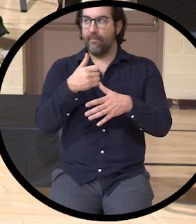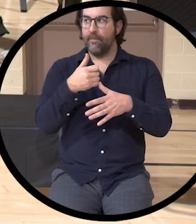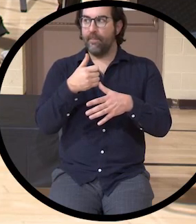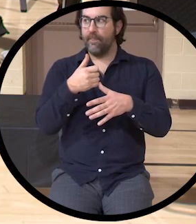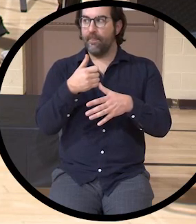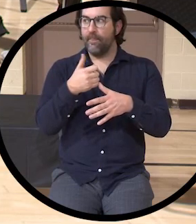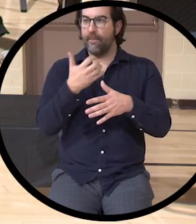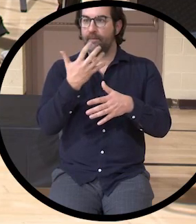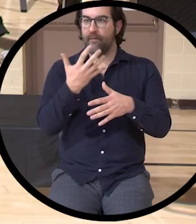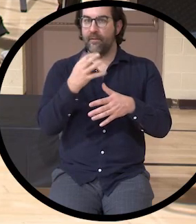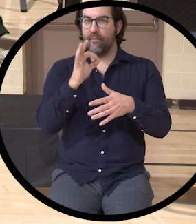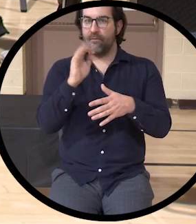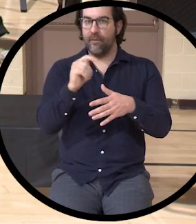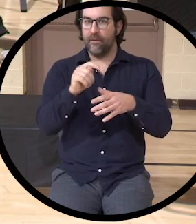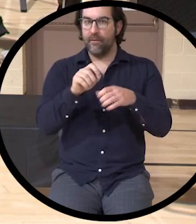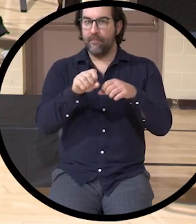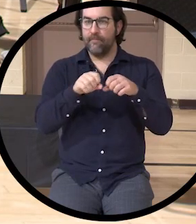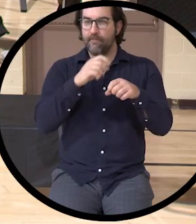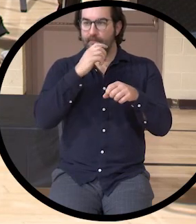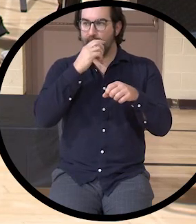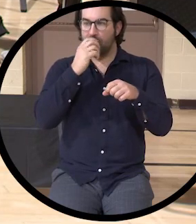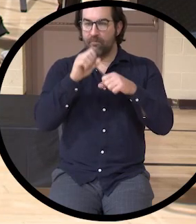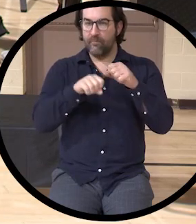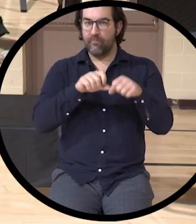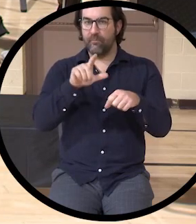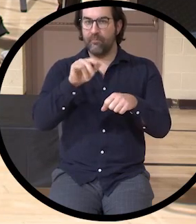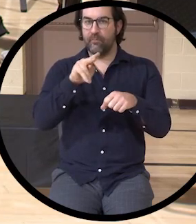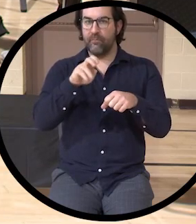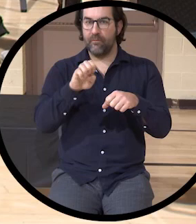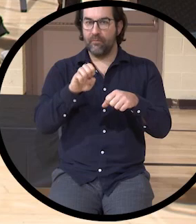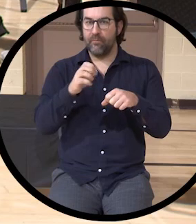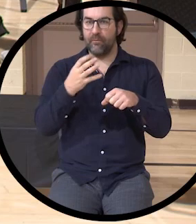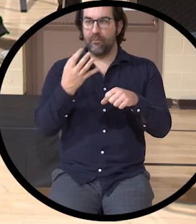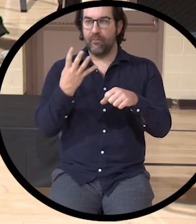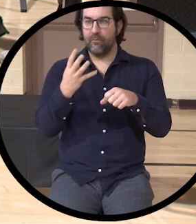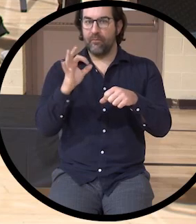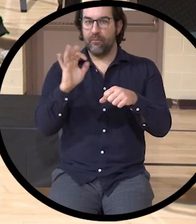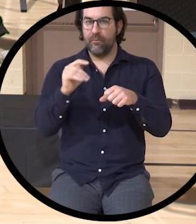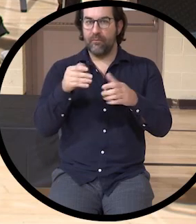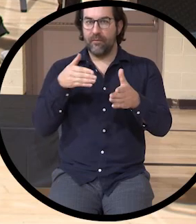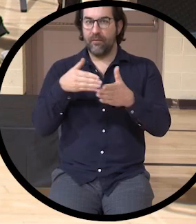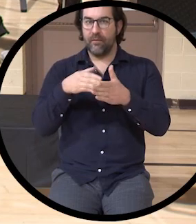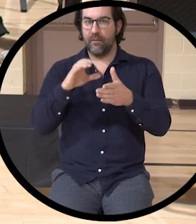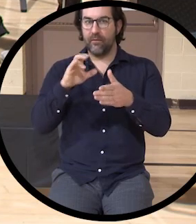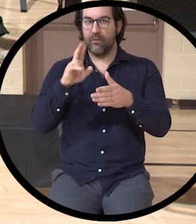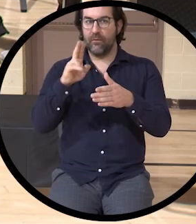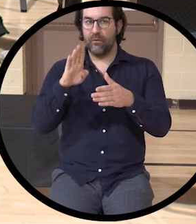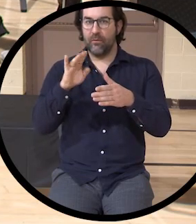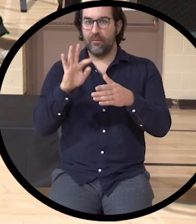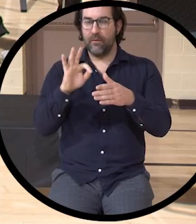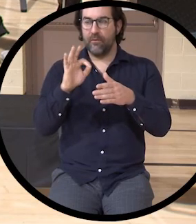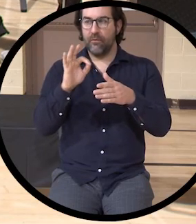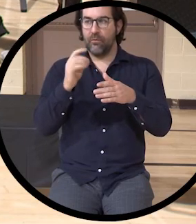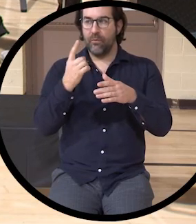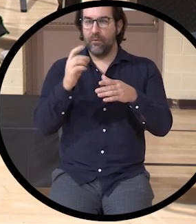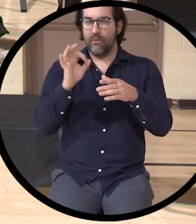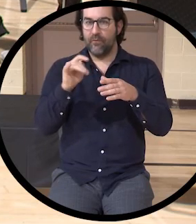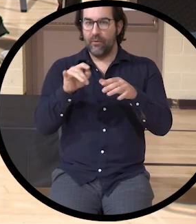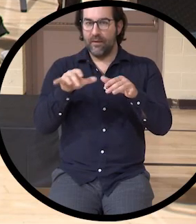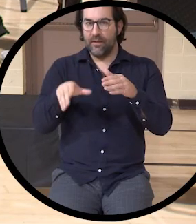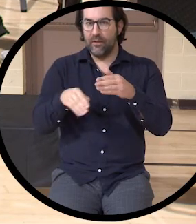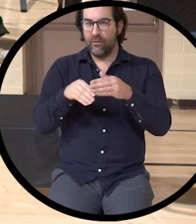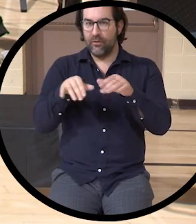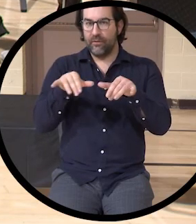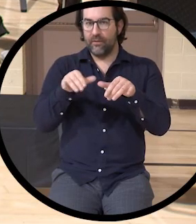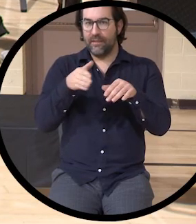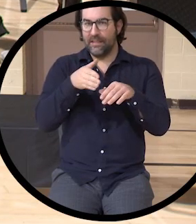a 5-foot bike lane in the door zone and a 4-foot bike lane against the curb, so we could have that extra foot of shy distance so that you're not